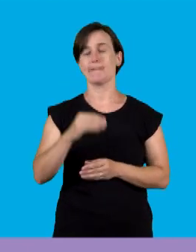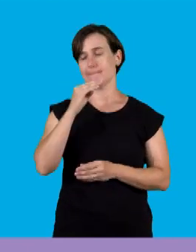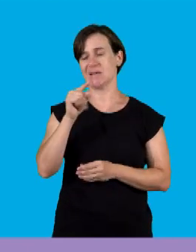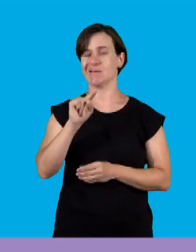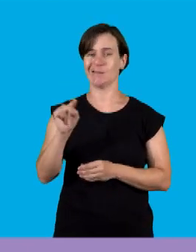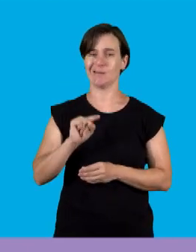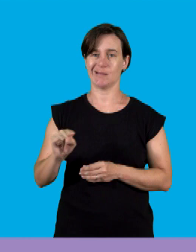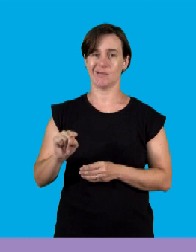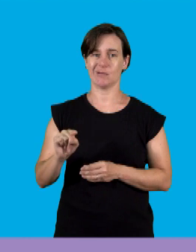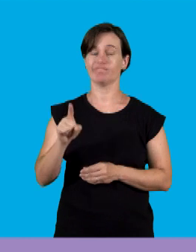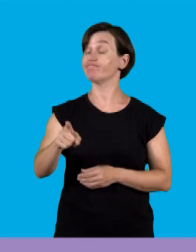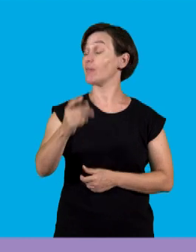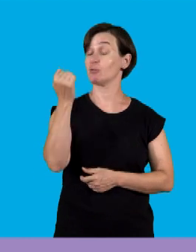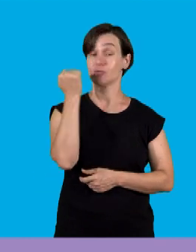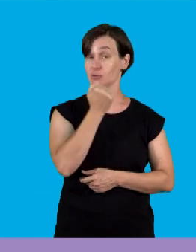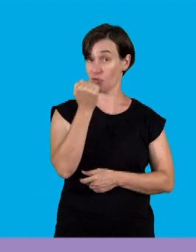going to give us